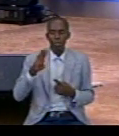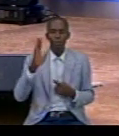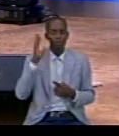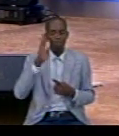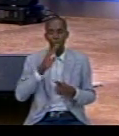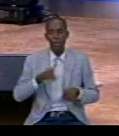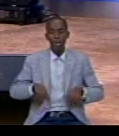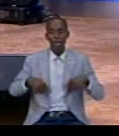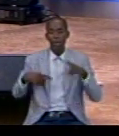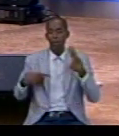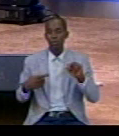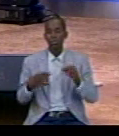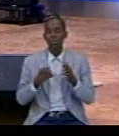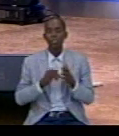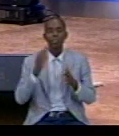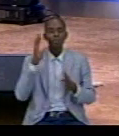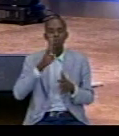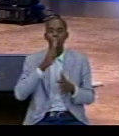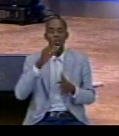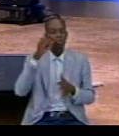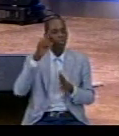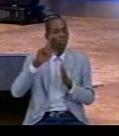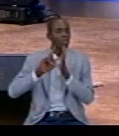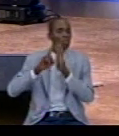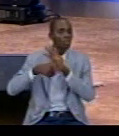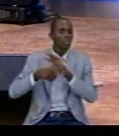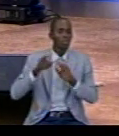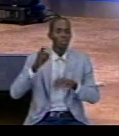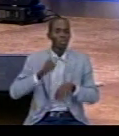will be for the latter days, the